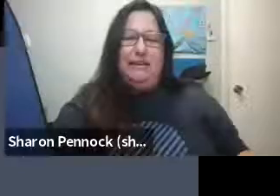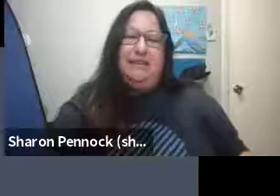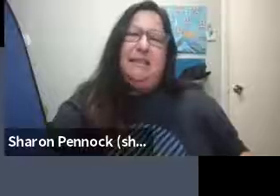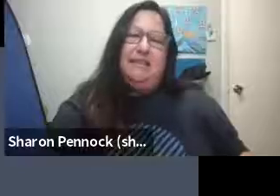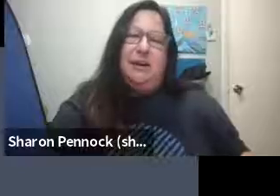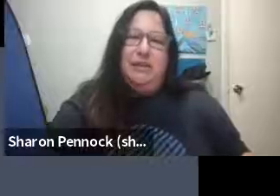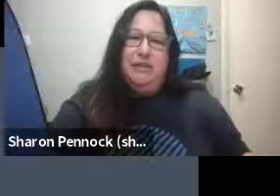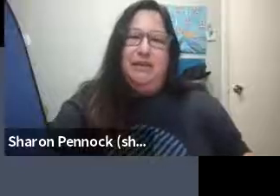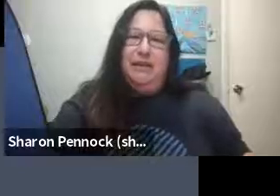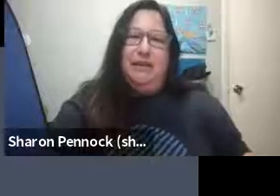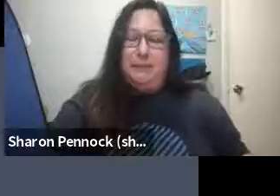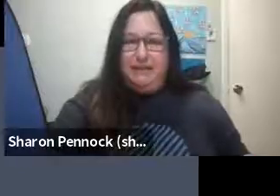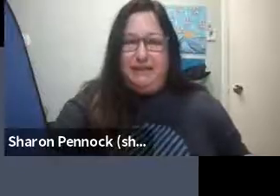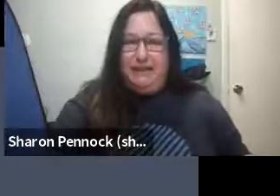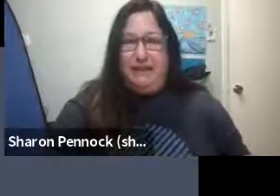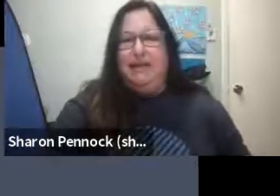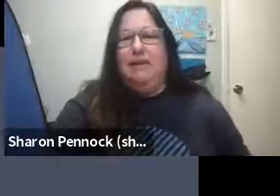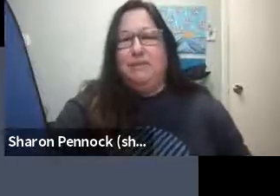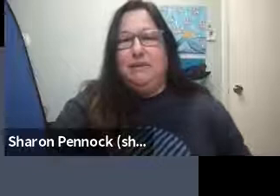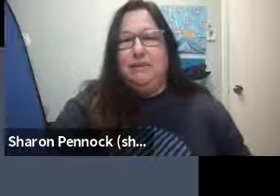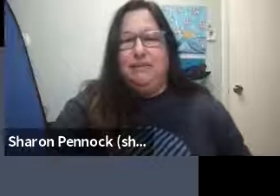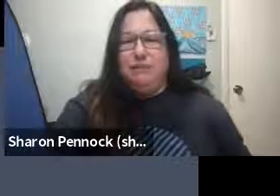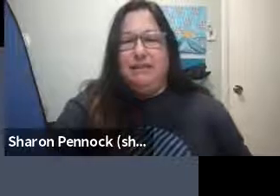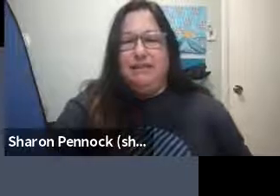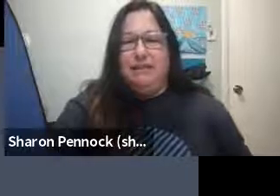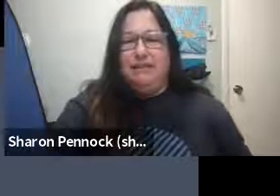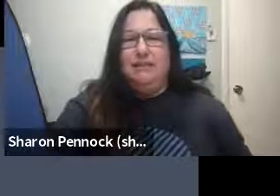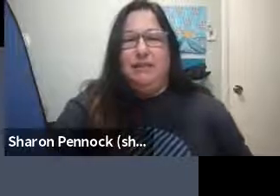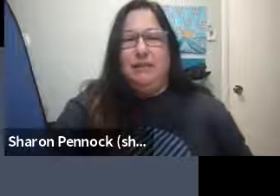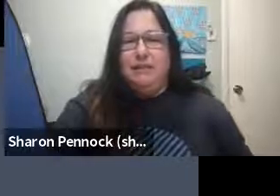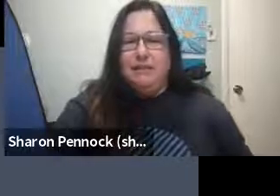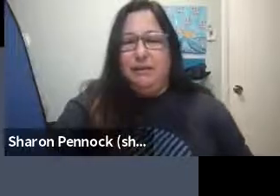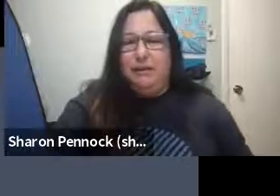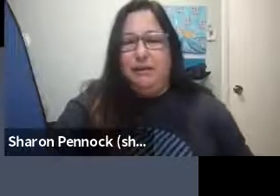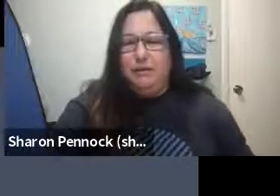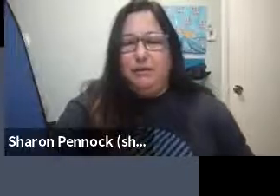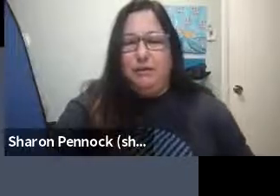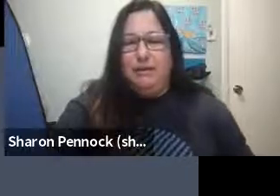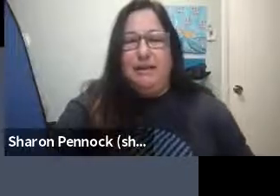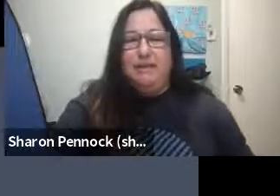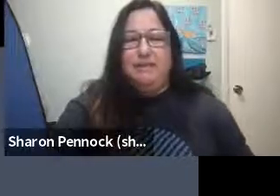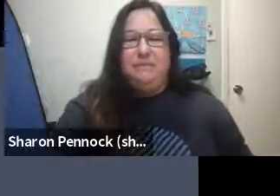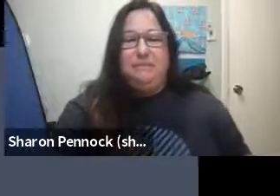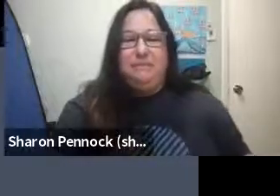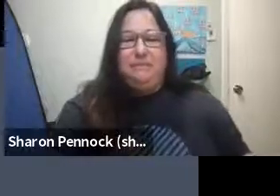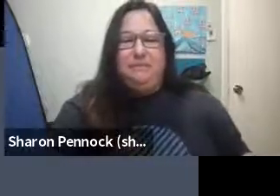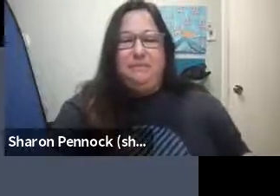So we're here today to talk to you about Pennsylvania House Bill 726, called the Disability Inclusive Curriculum